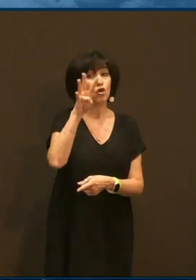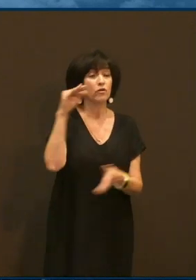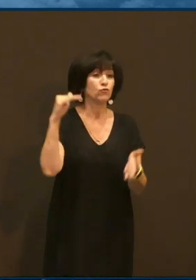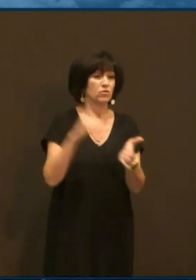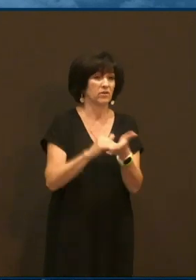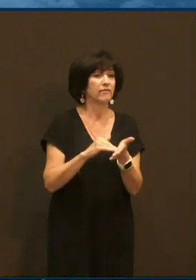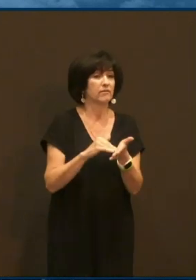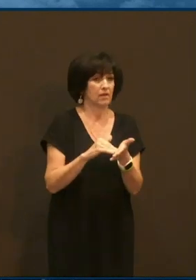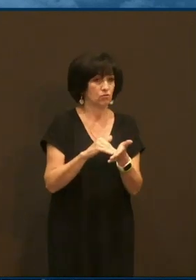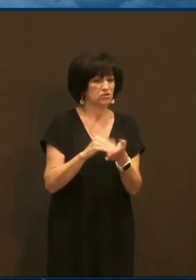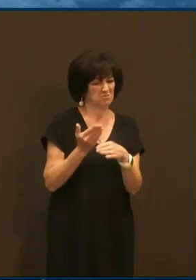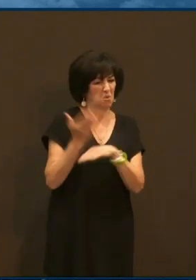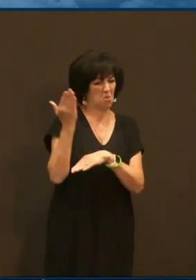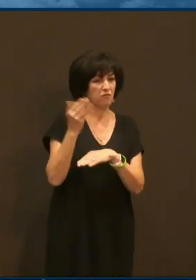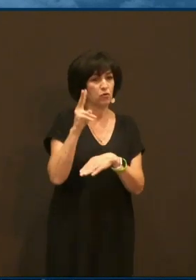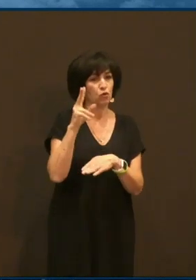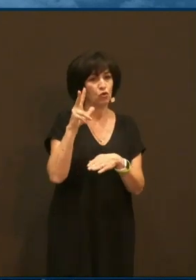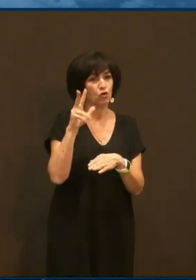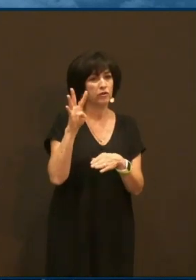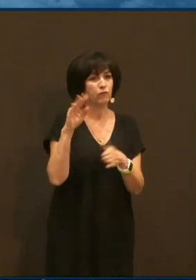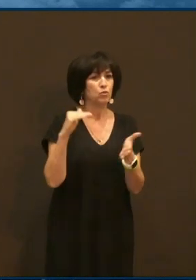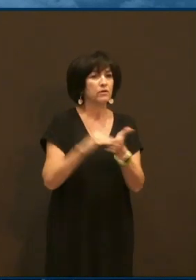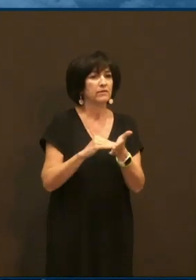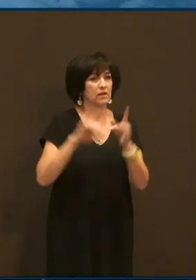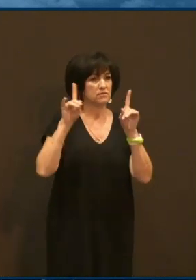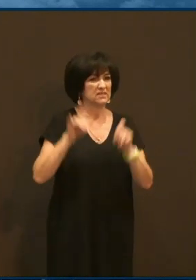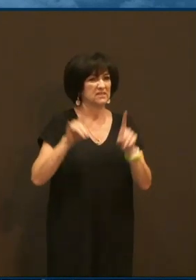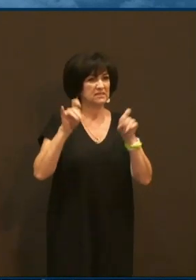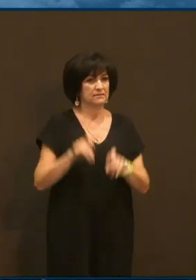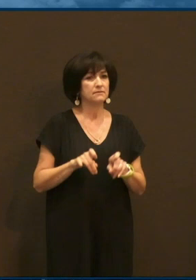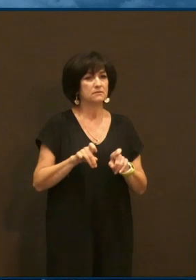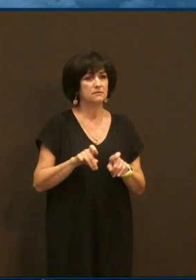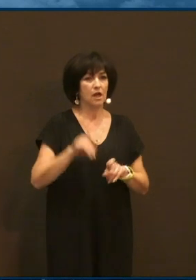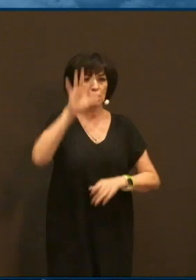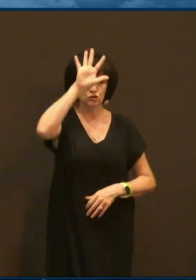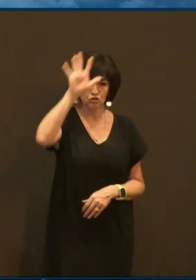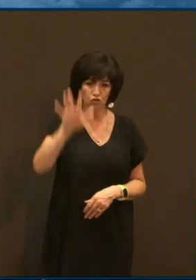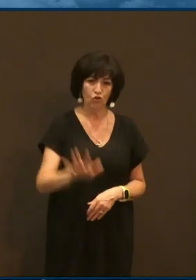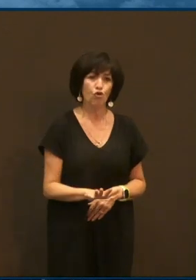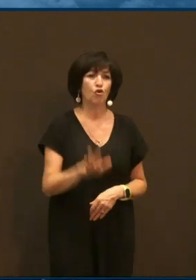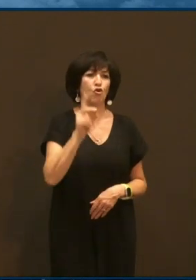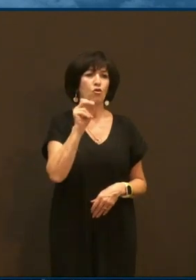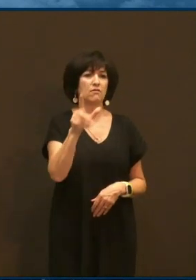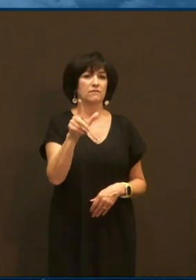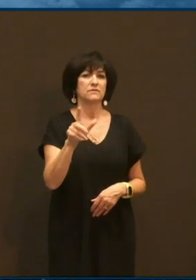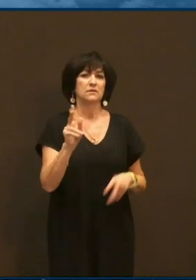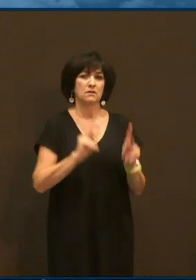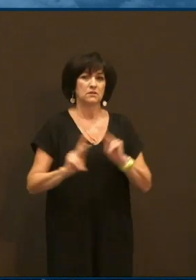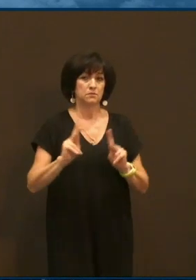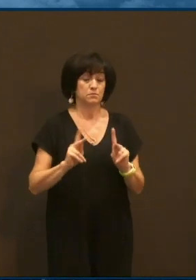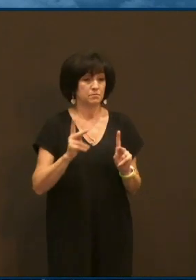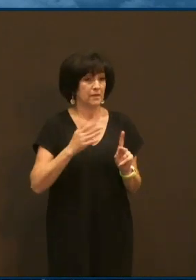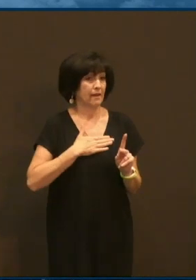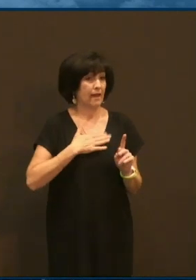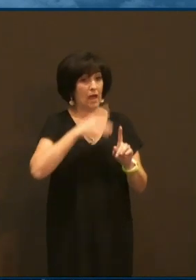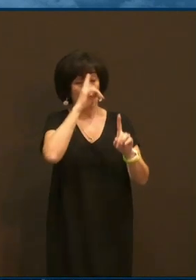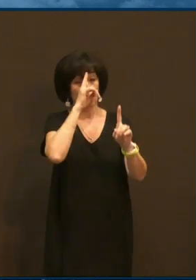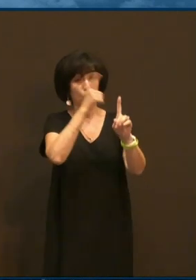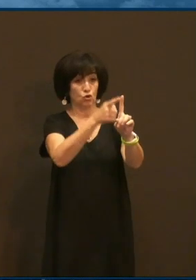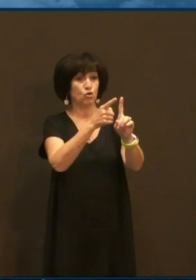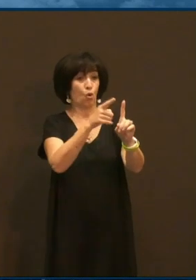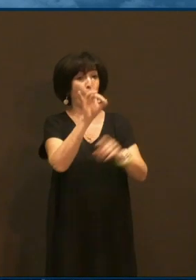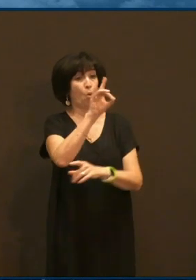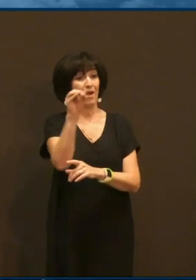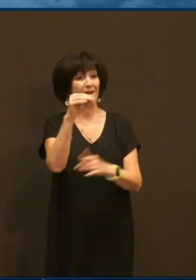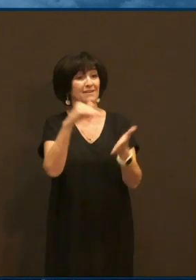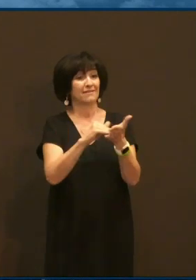make sure about early May, we said we wanted to have the capacity to test about 80,000 people a month. We're not going to hit that number this